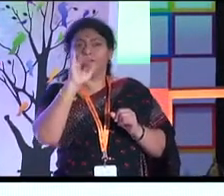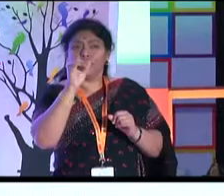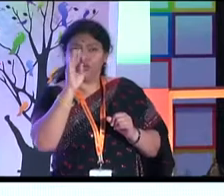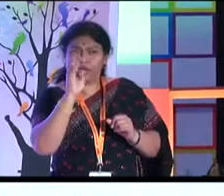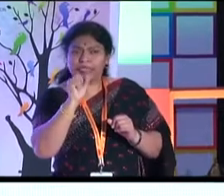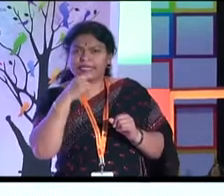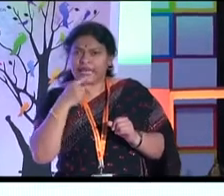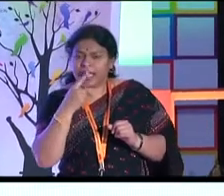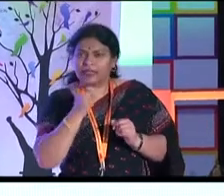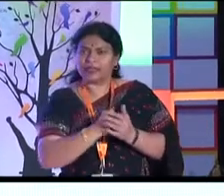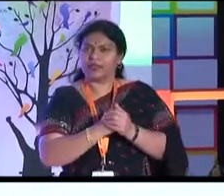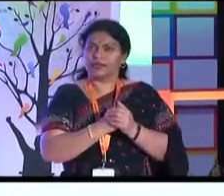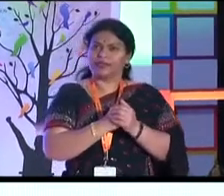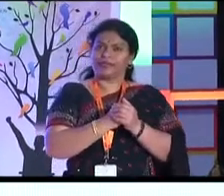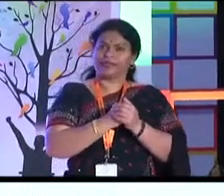that,